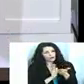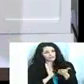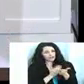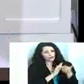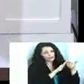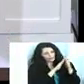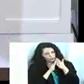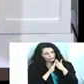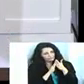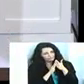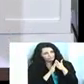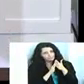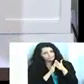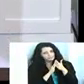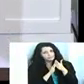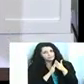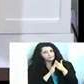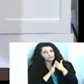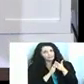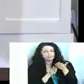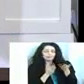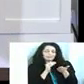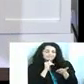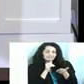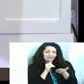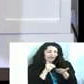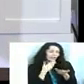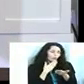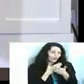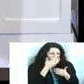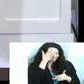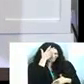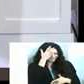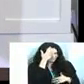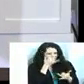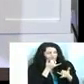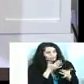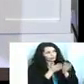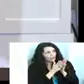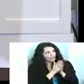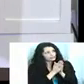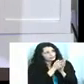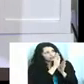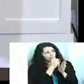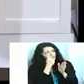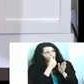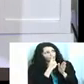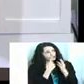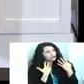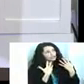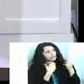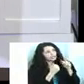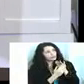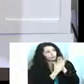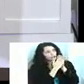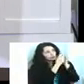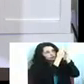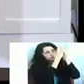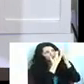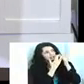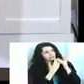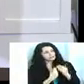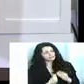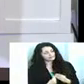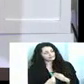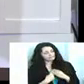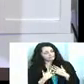community and may be unwell today. We ask God for your healing presence and for your grace to fill us as we open our